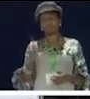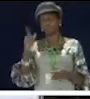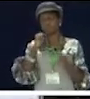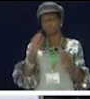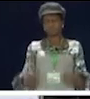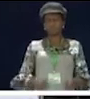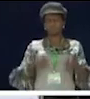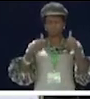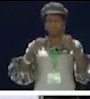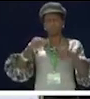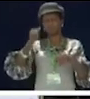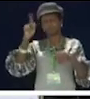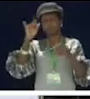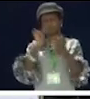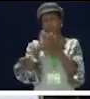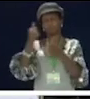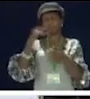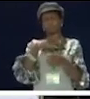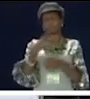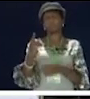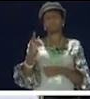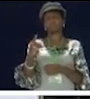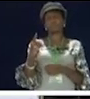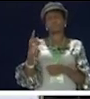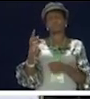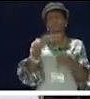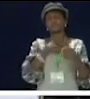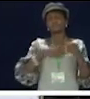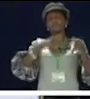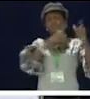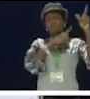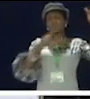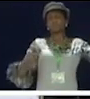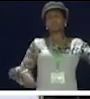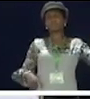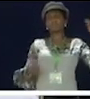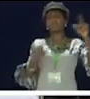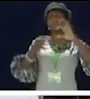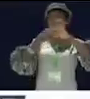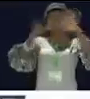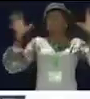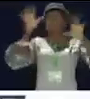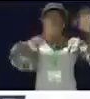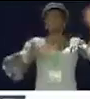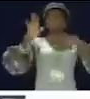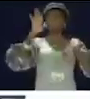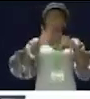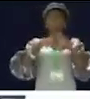promote whomsoever you like. Please, Lord, release your mercy.